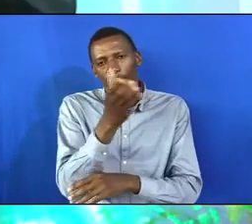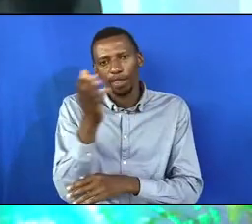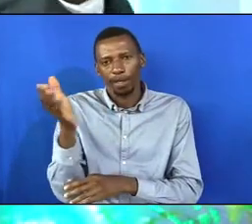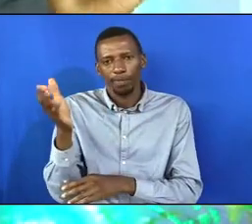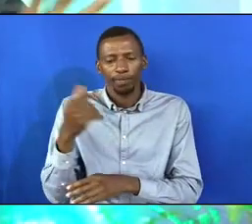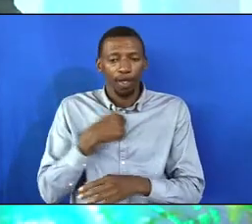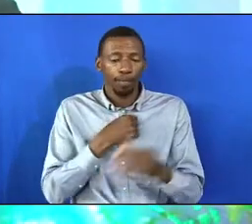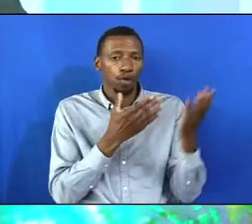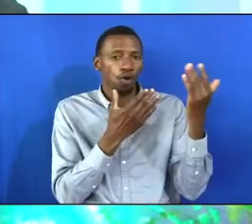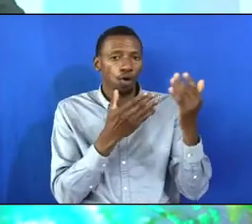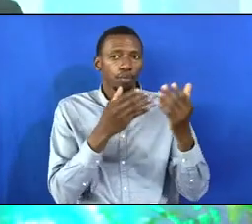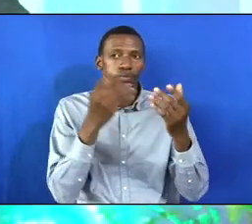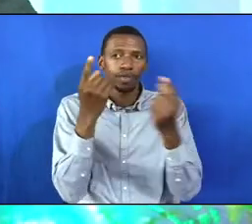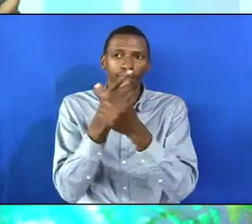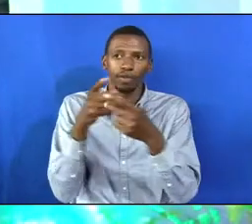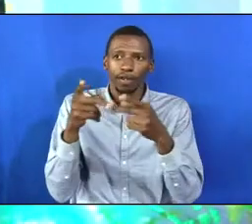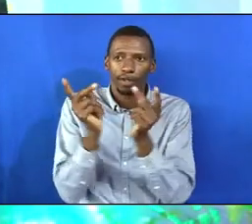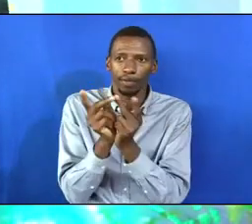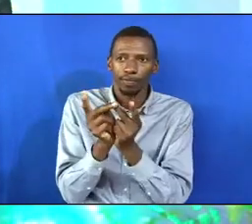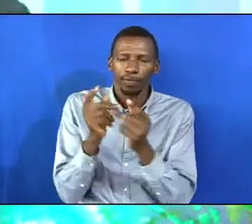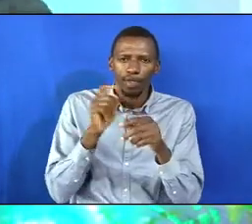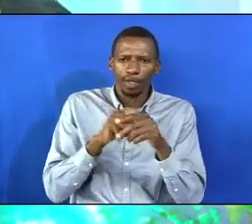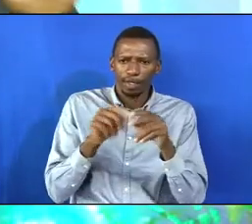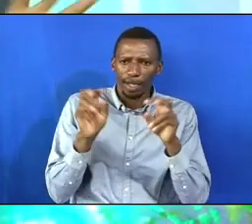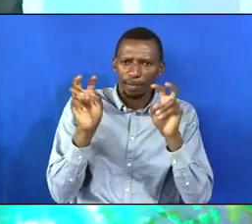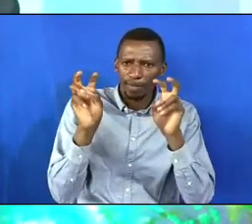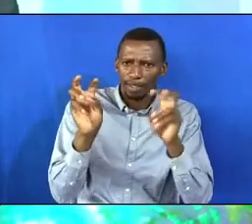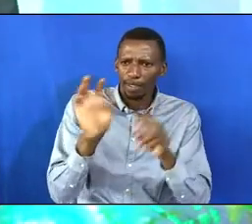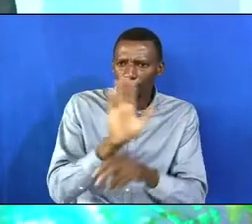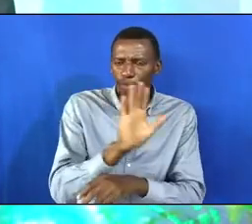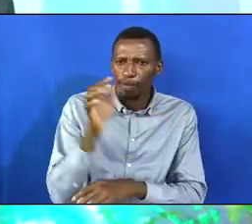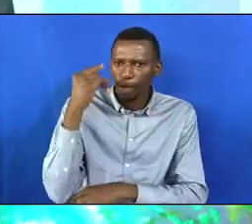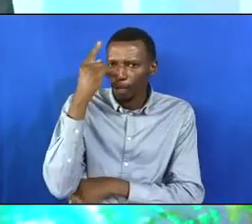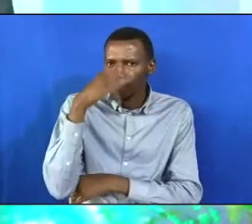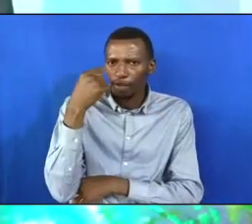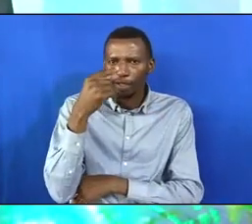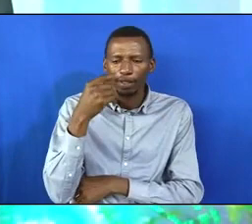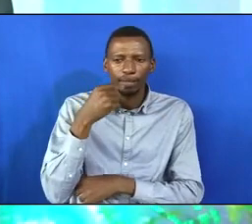when I look at your faces there, I read love. I read the love of God.